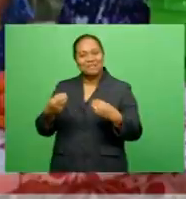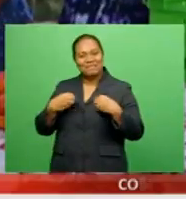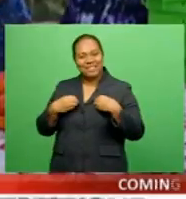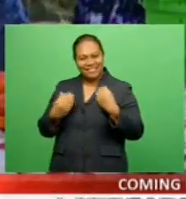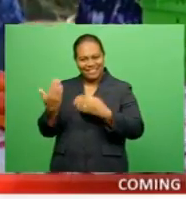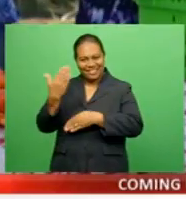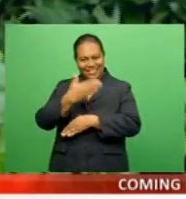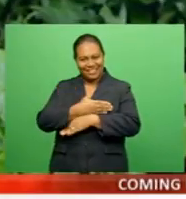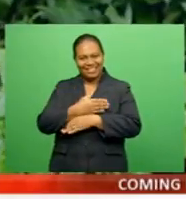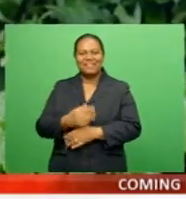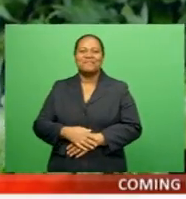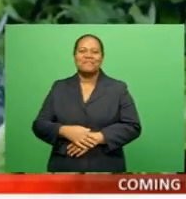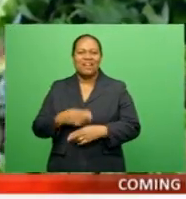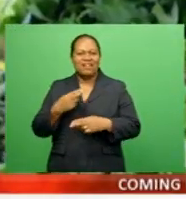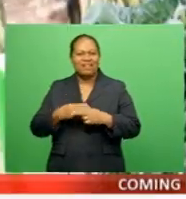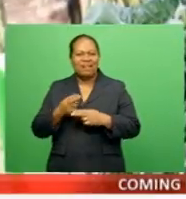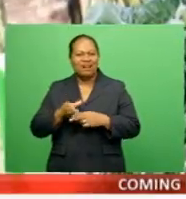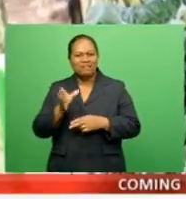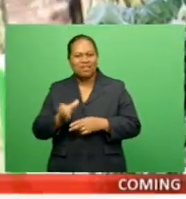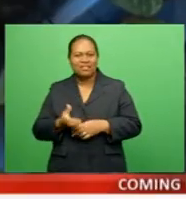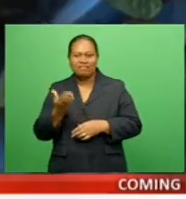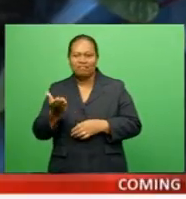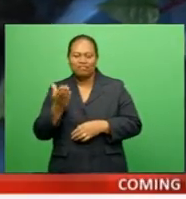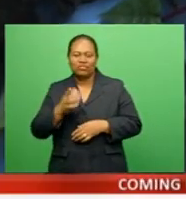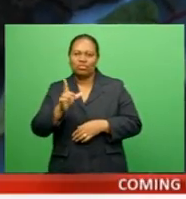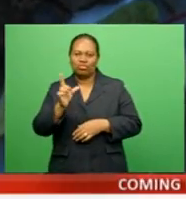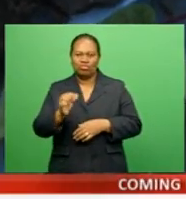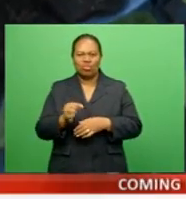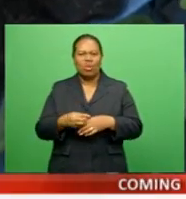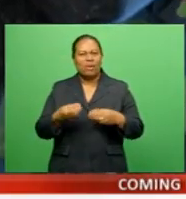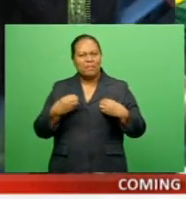tonight, farmers urged to go commercial.